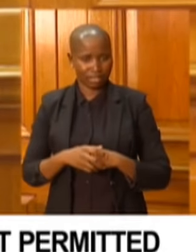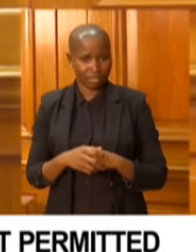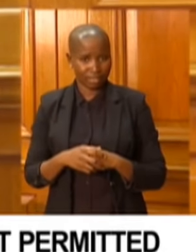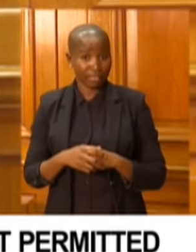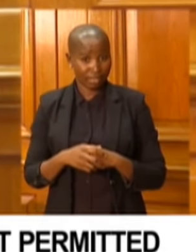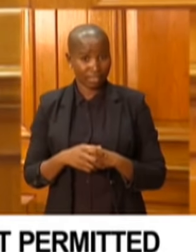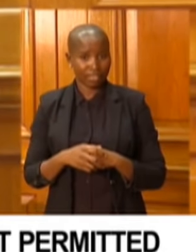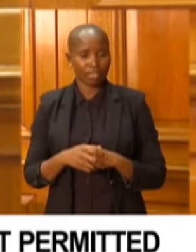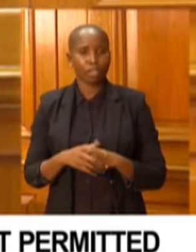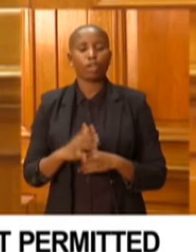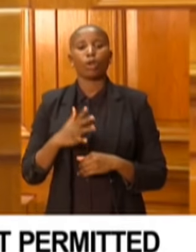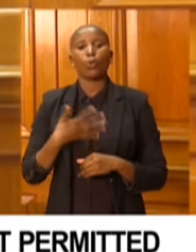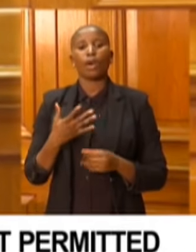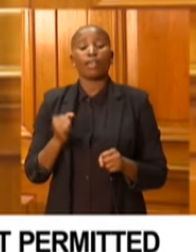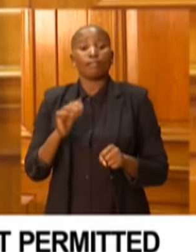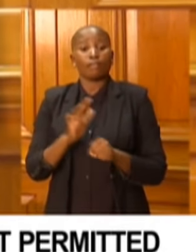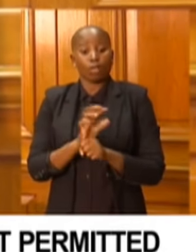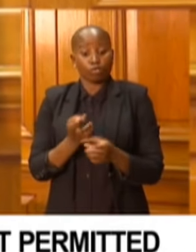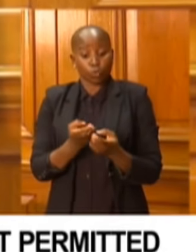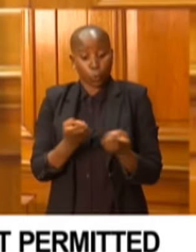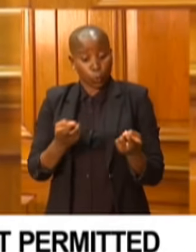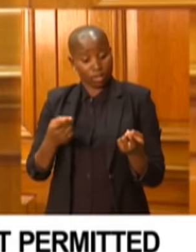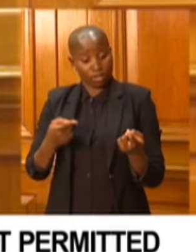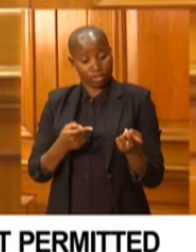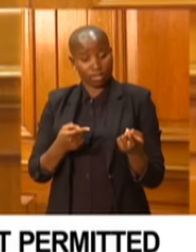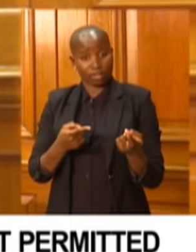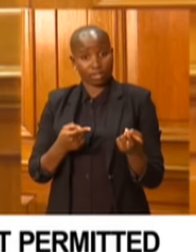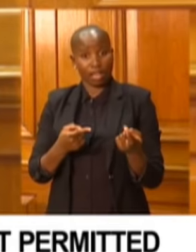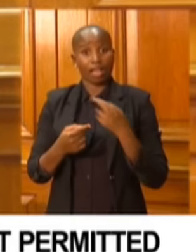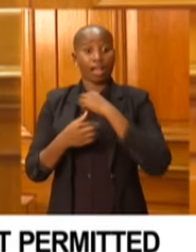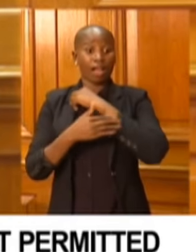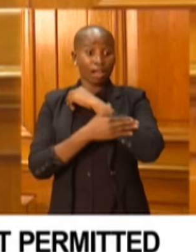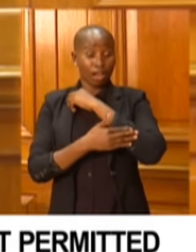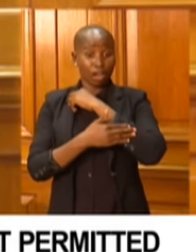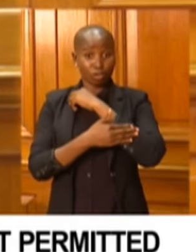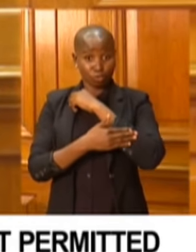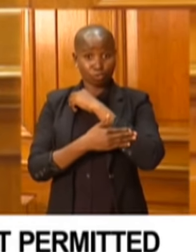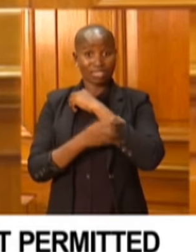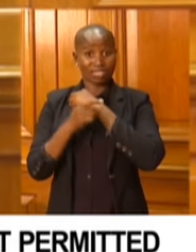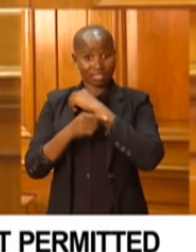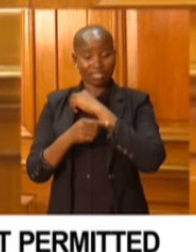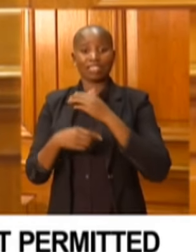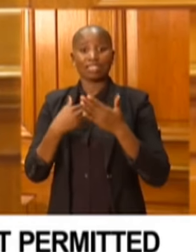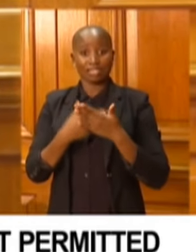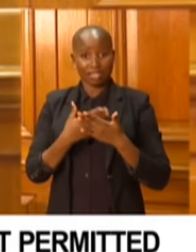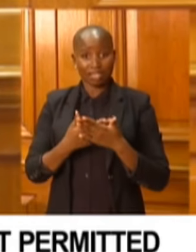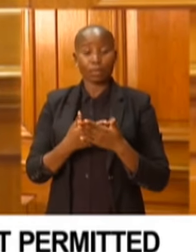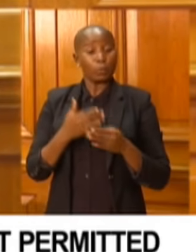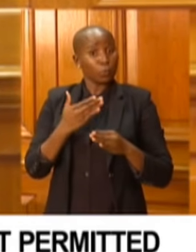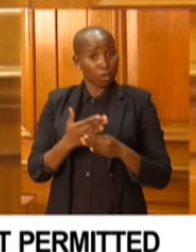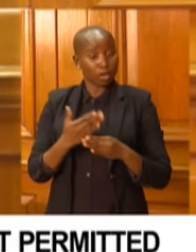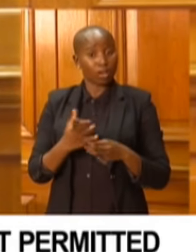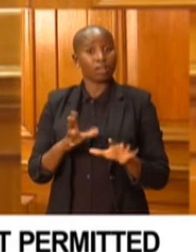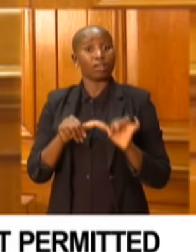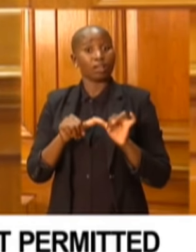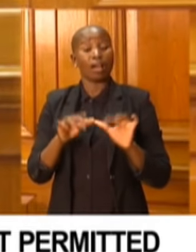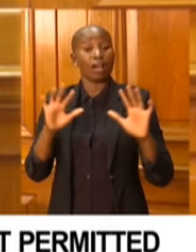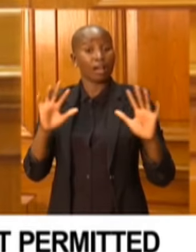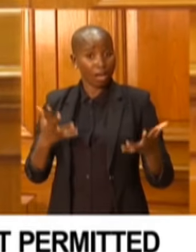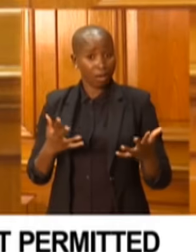full resources and the capacity of our country into a single effort directed at